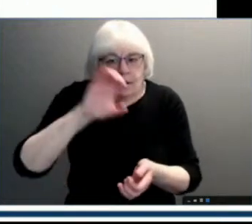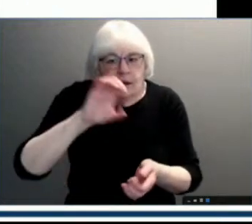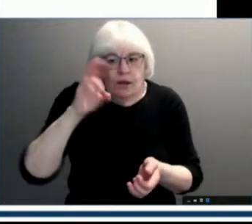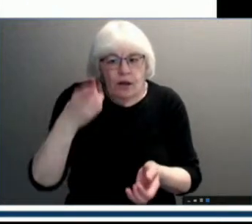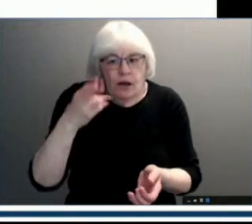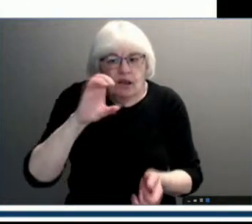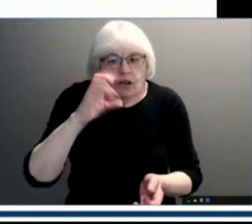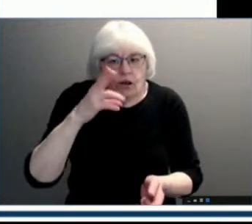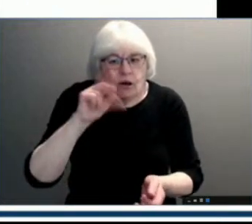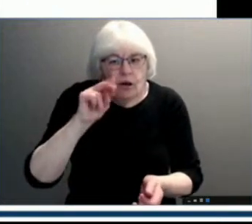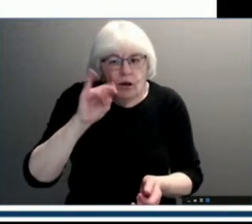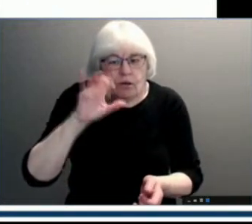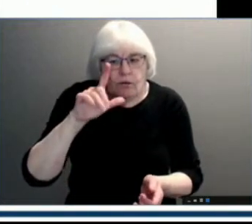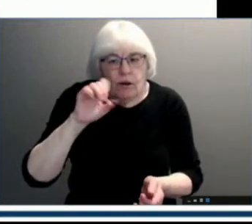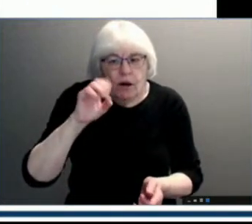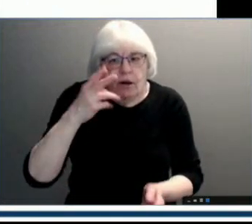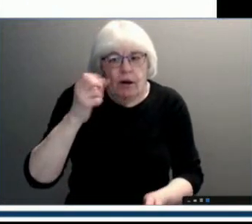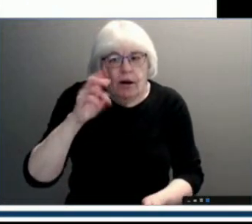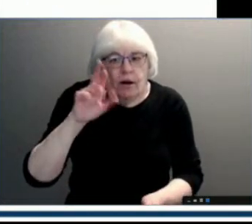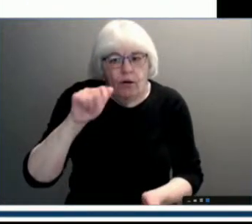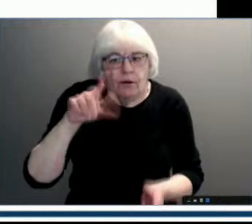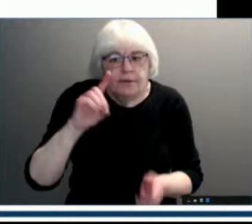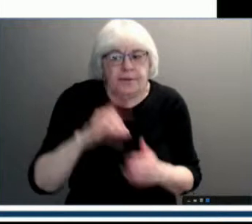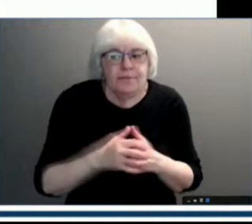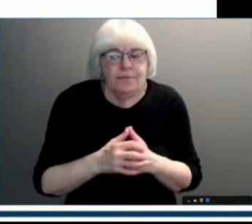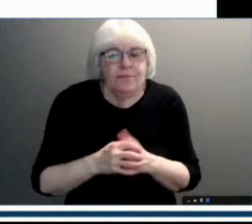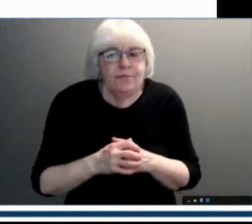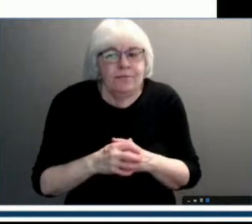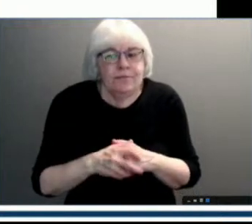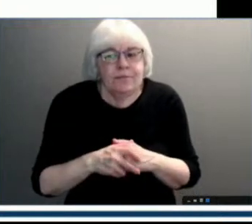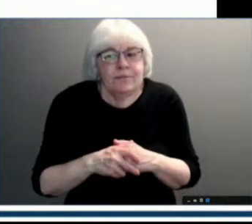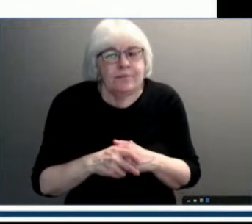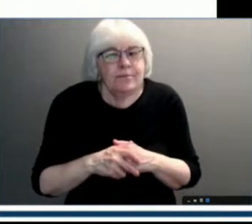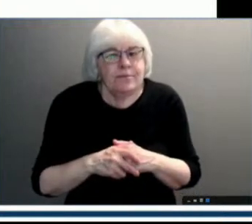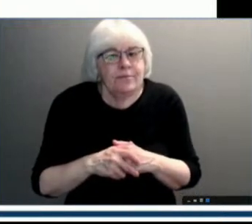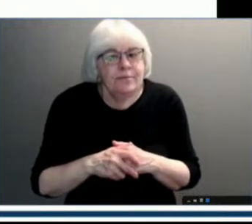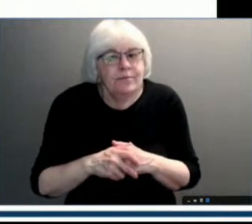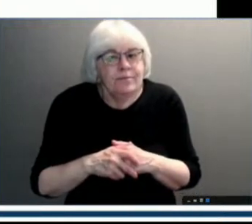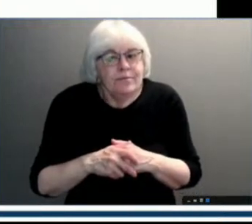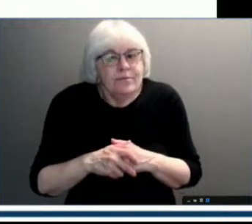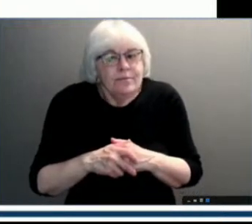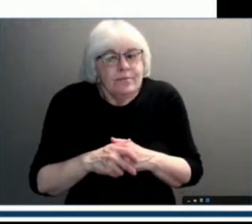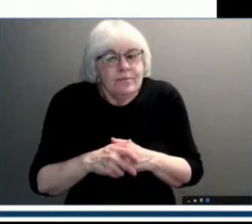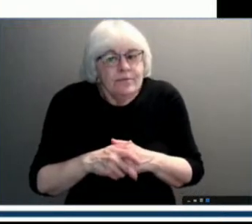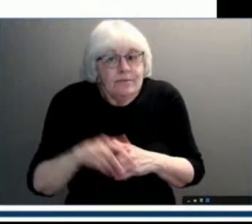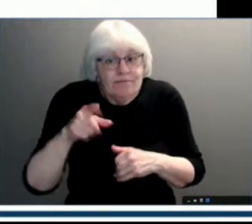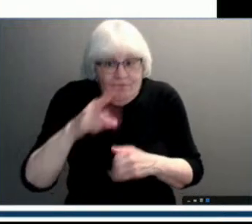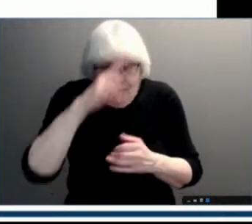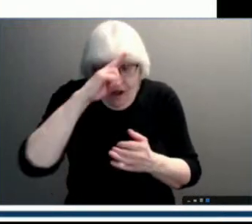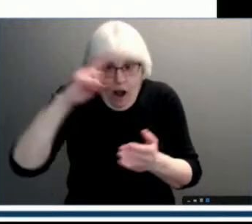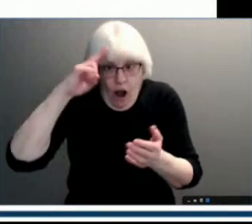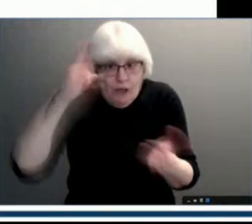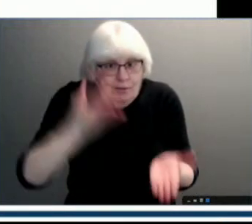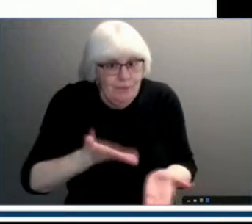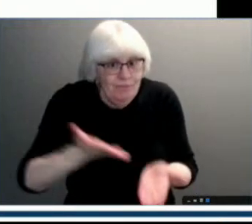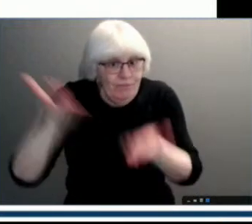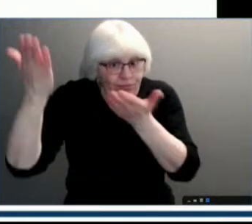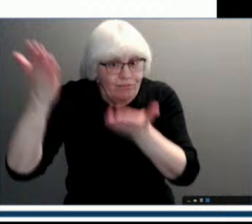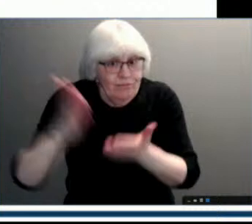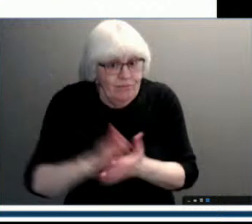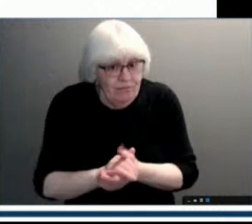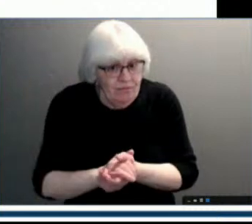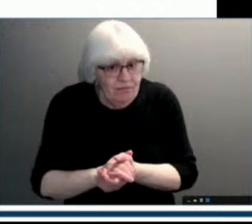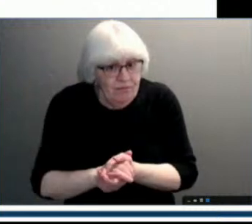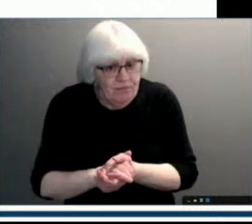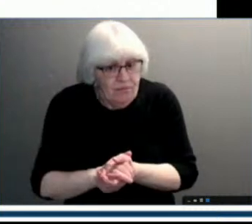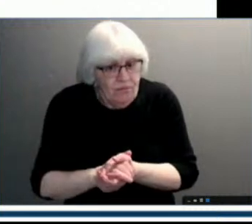the Halifax hospitalization numbers. Will there be a point where you would be looking at moving